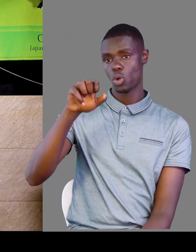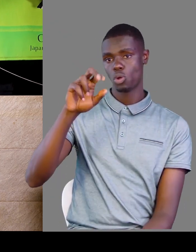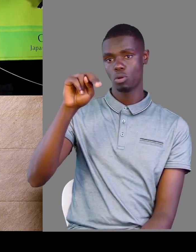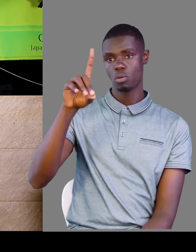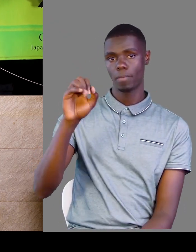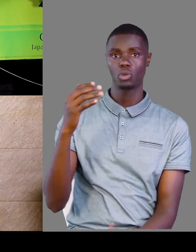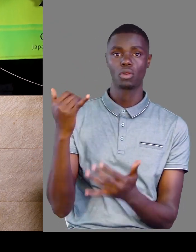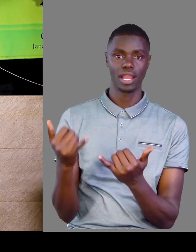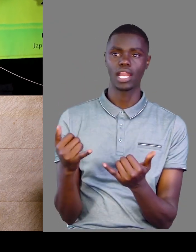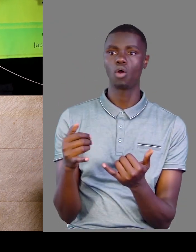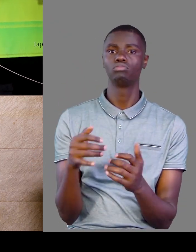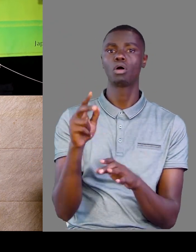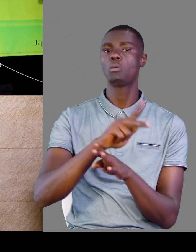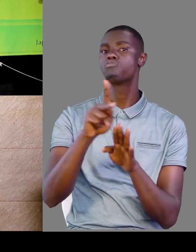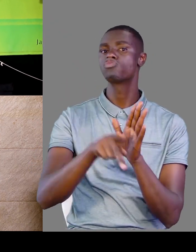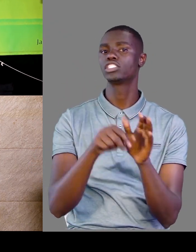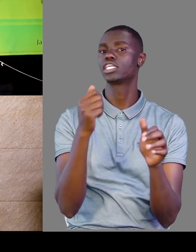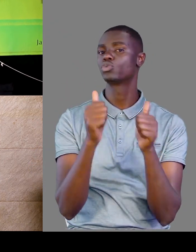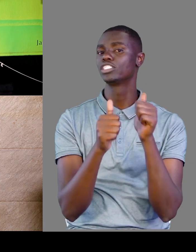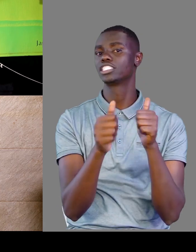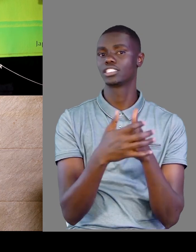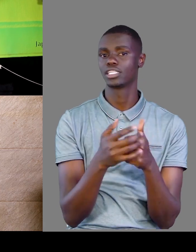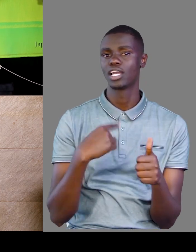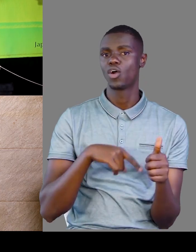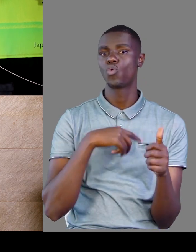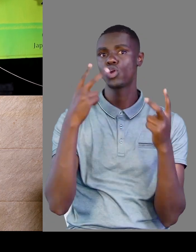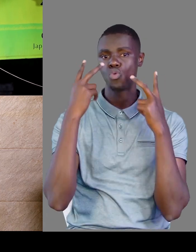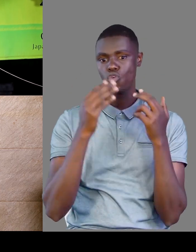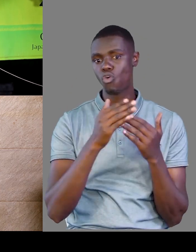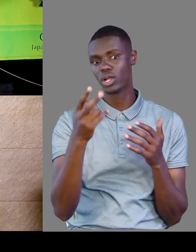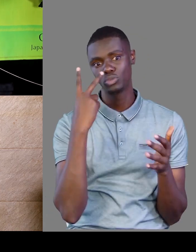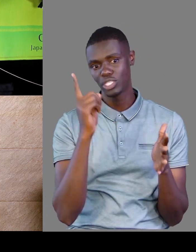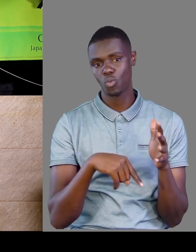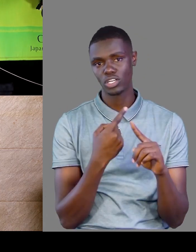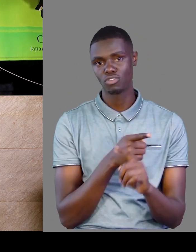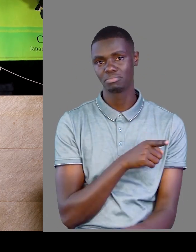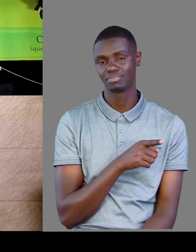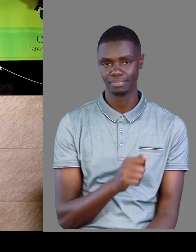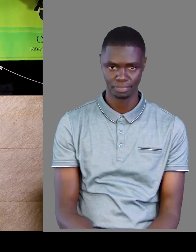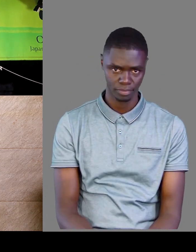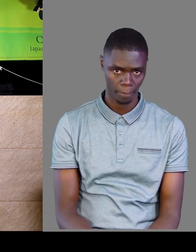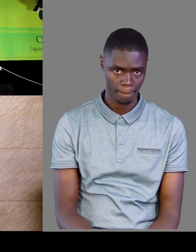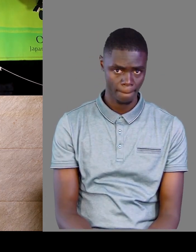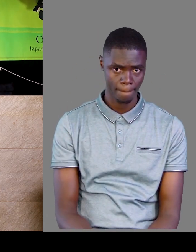see right now, what are the projects which you're working on? What should we look forward to see from you?